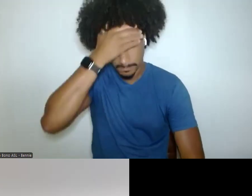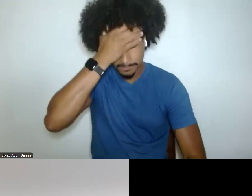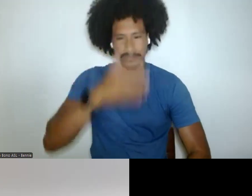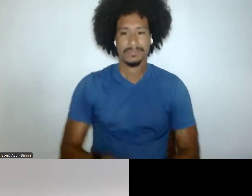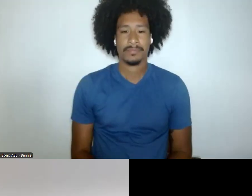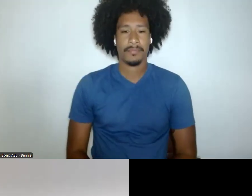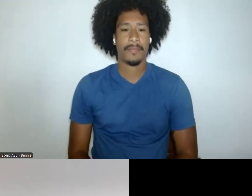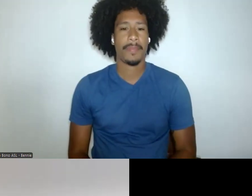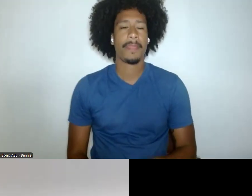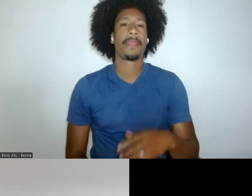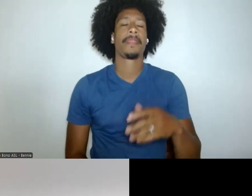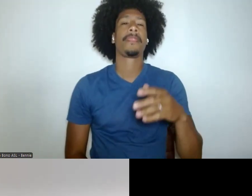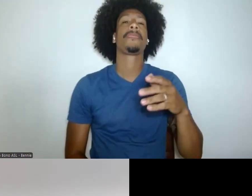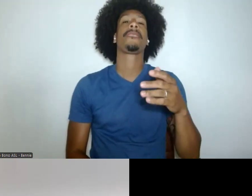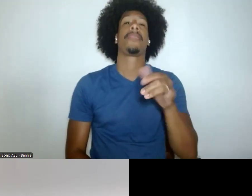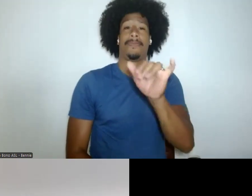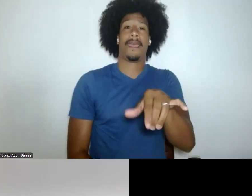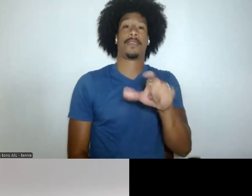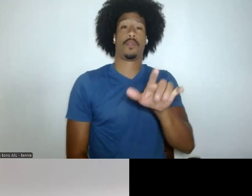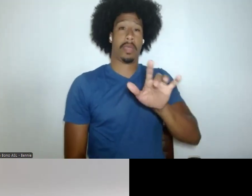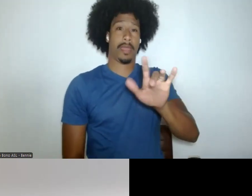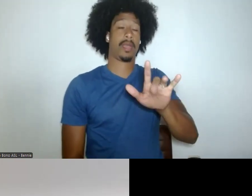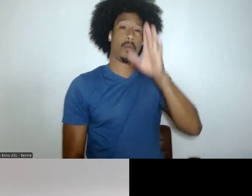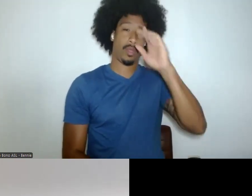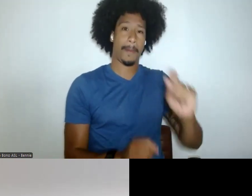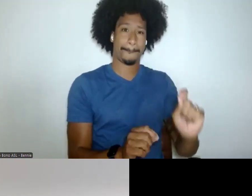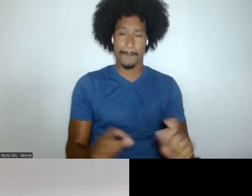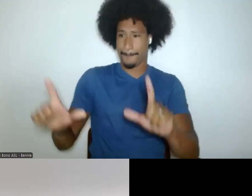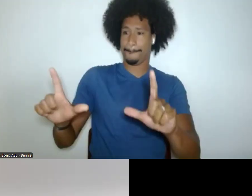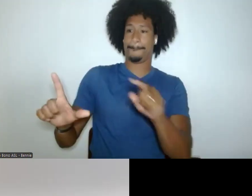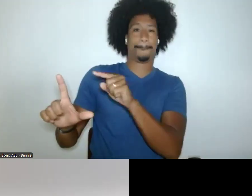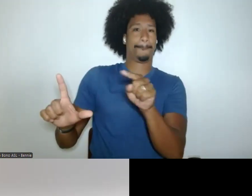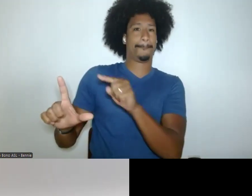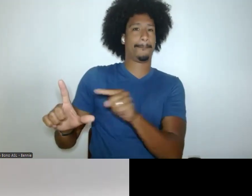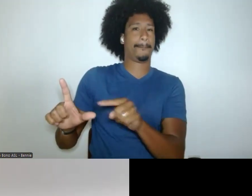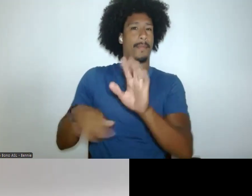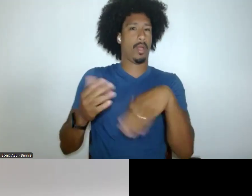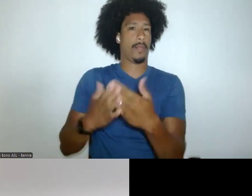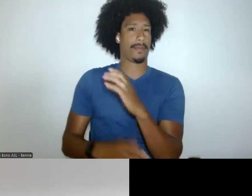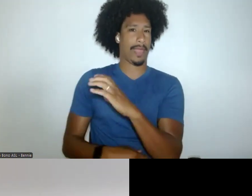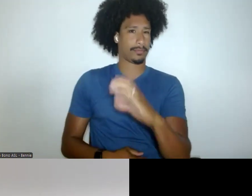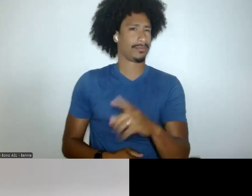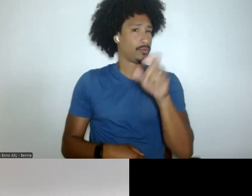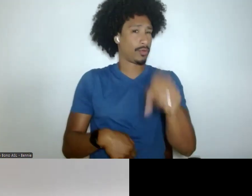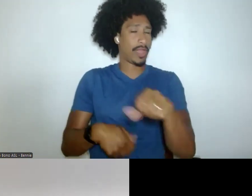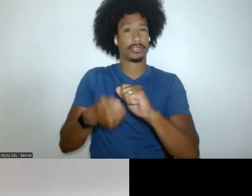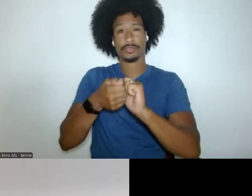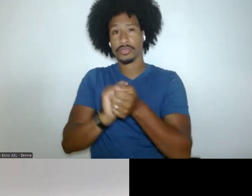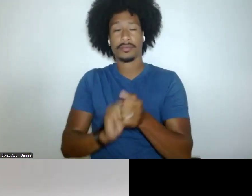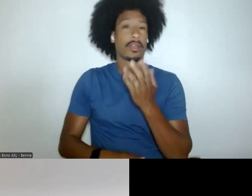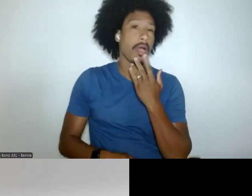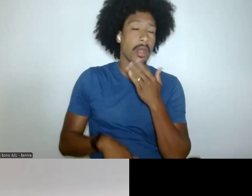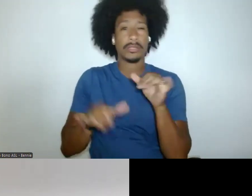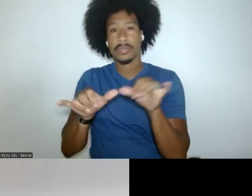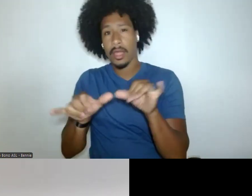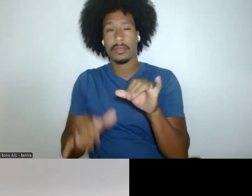It will take you to a separate window where you can view all of the captions. You can change the color, size, and font that these are